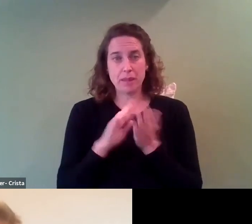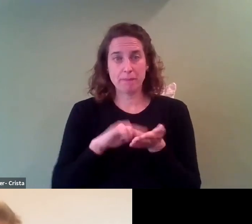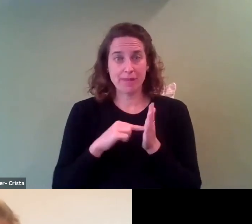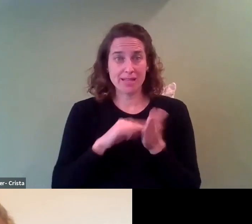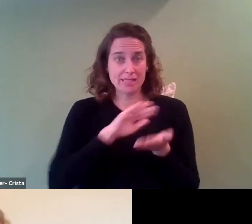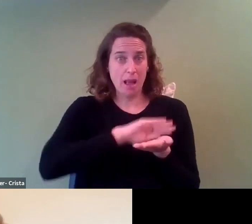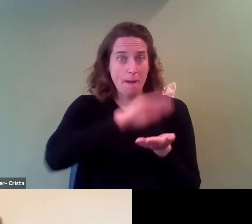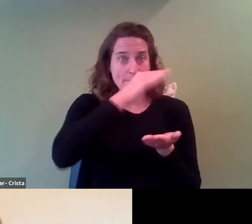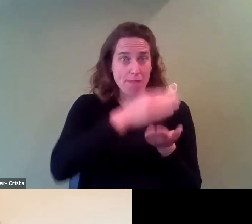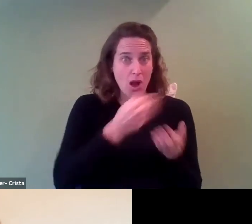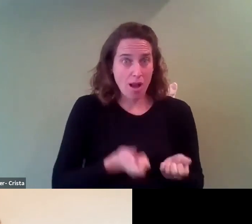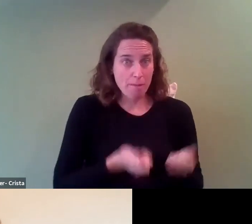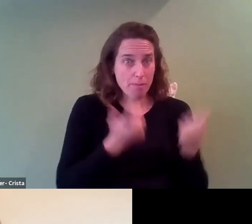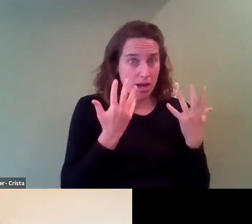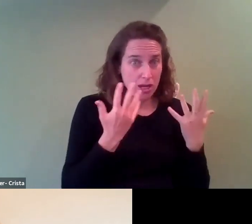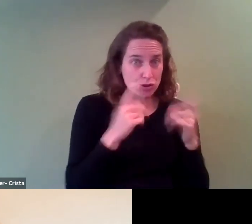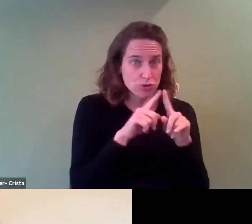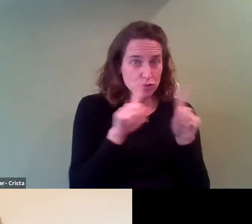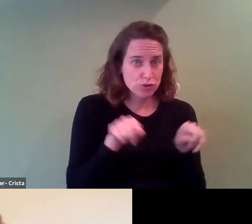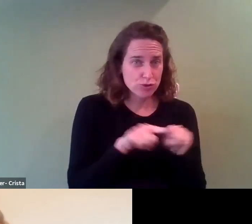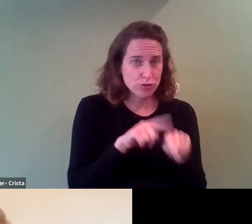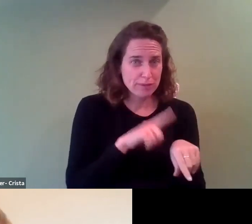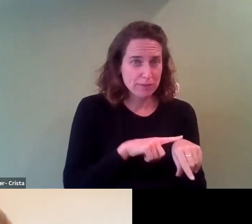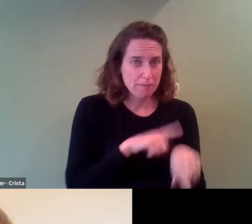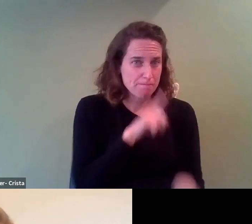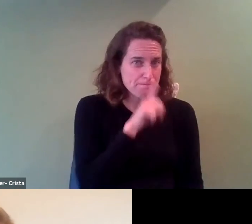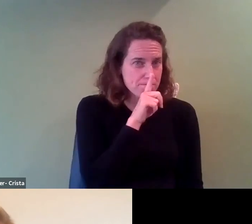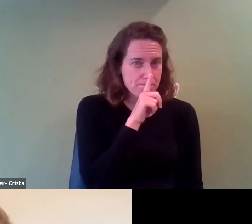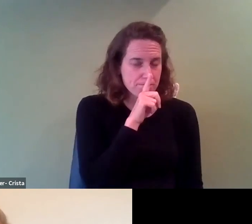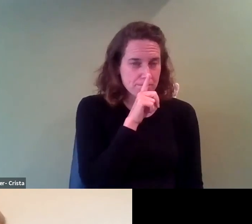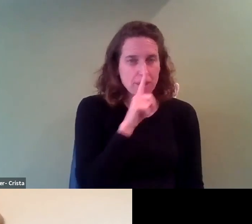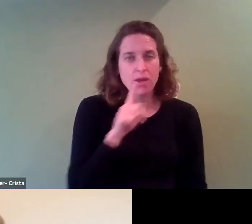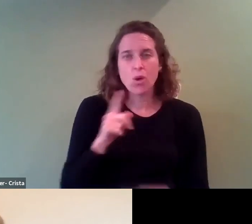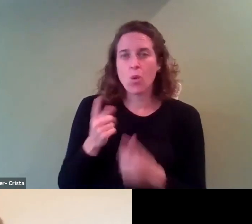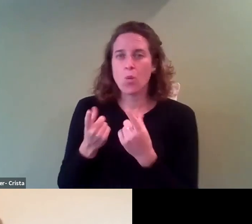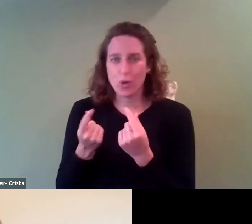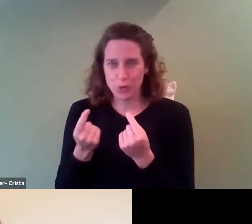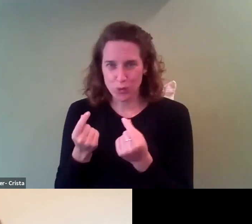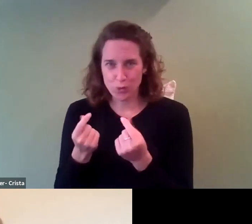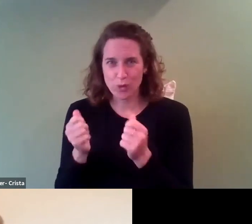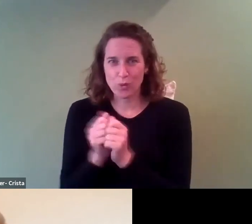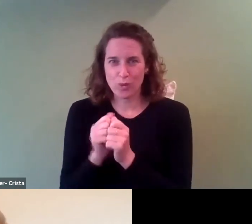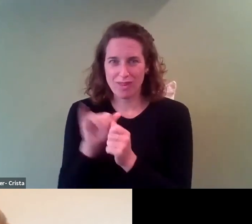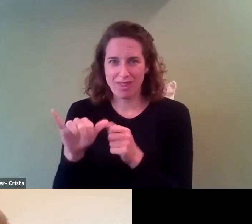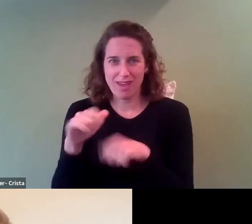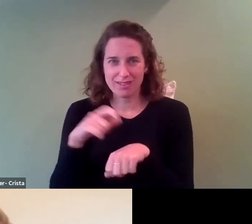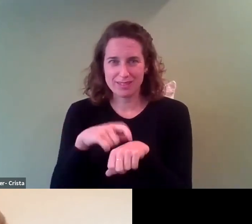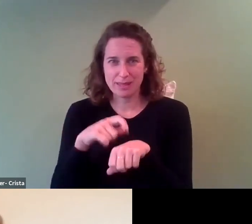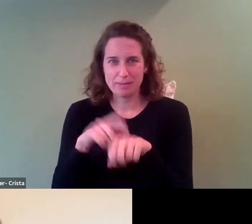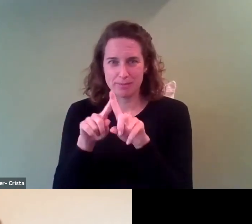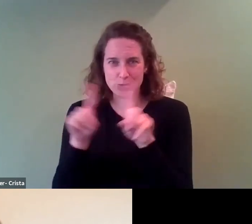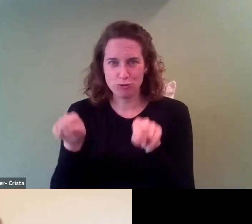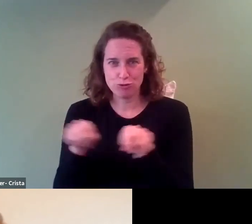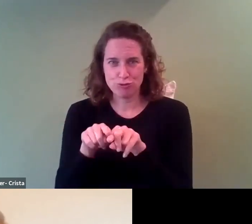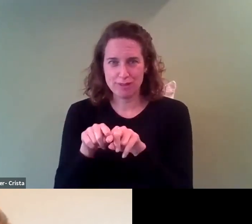screen time is, so much as what we're doing with that screen time, and the context in which we're doing it.